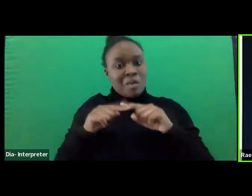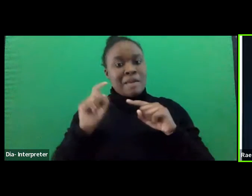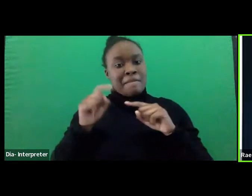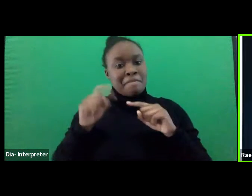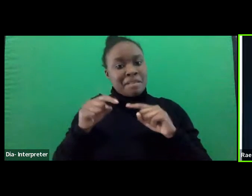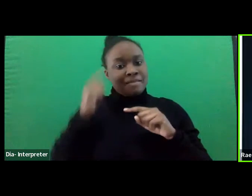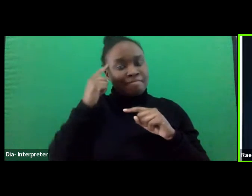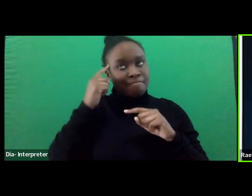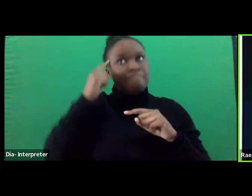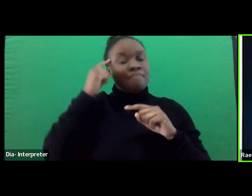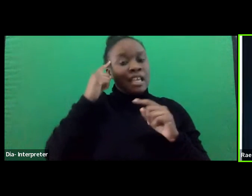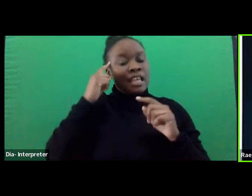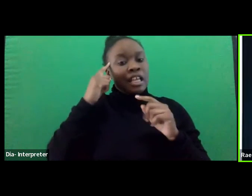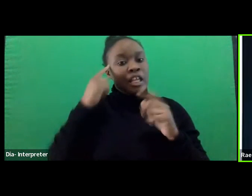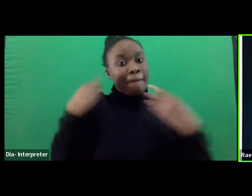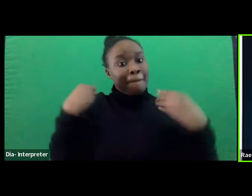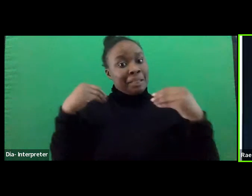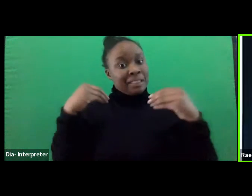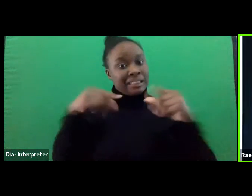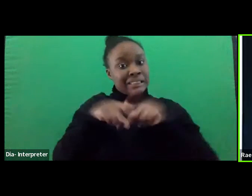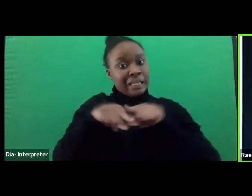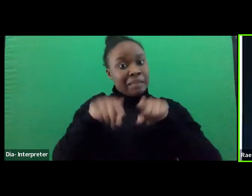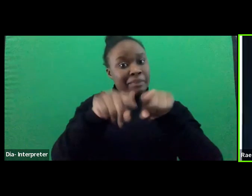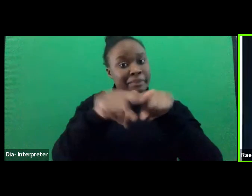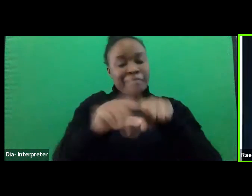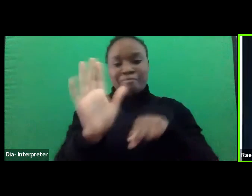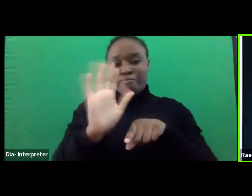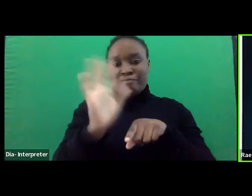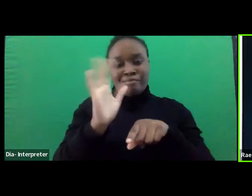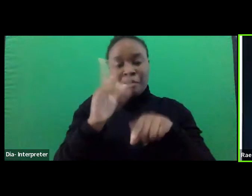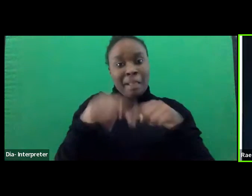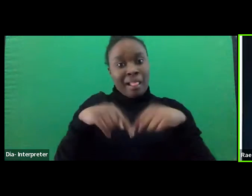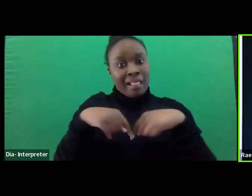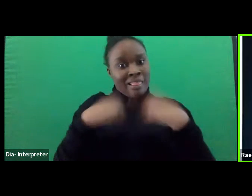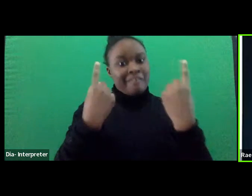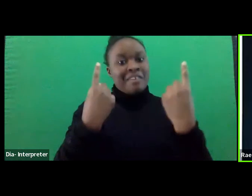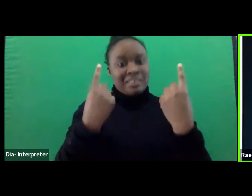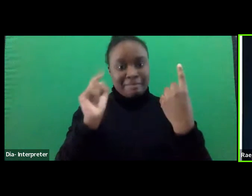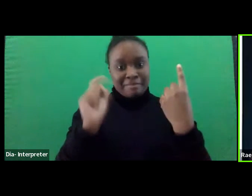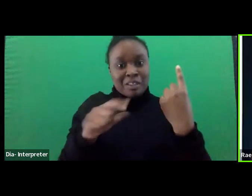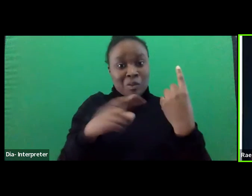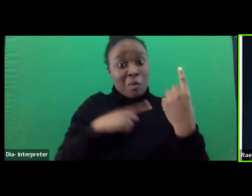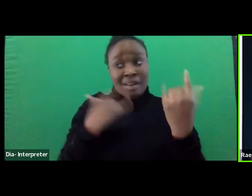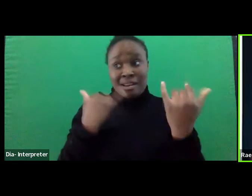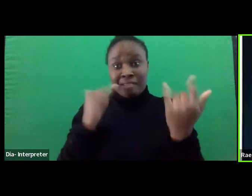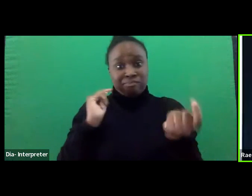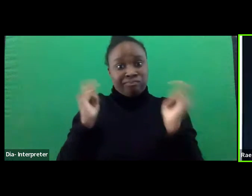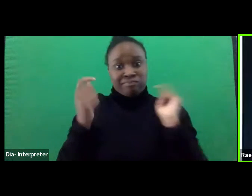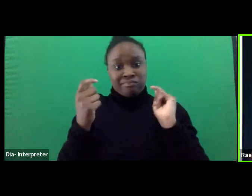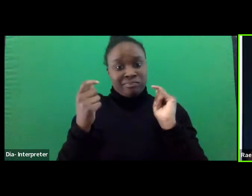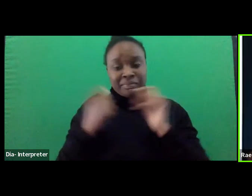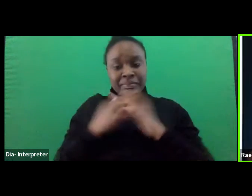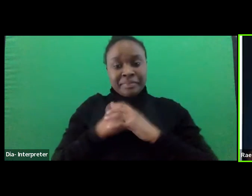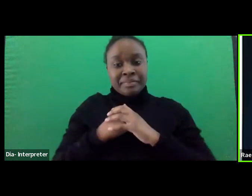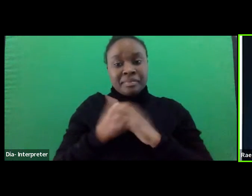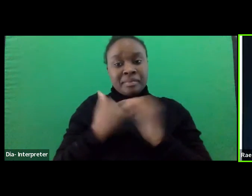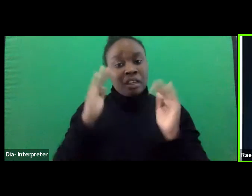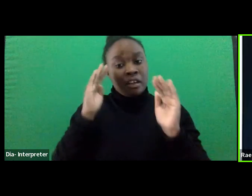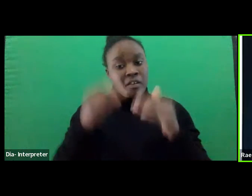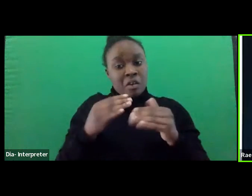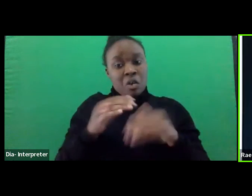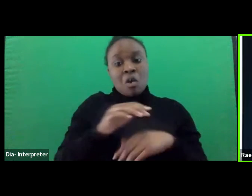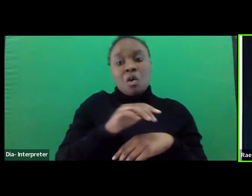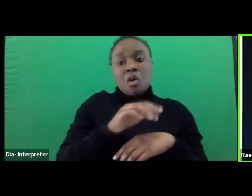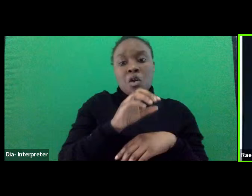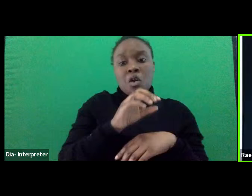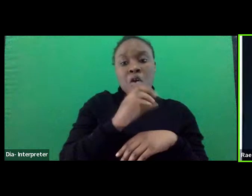way we do business in this next normal. Today, we will highlight the functionality of the RLA system and